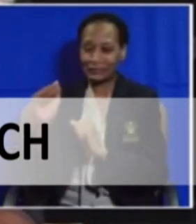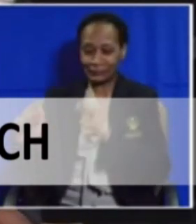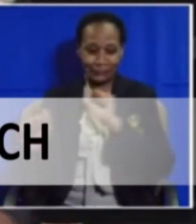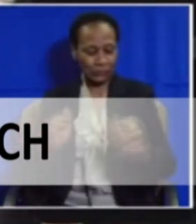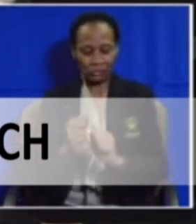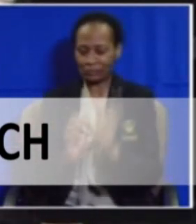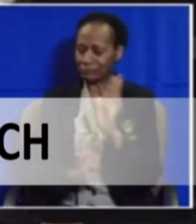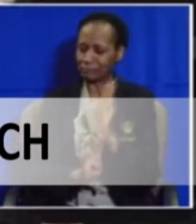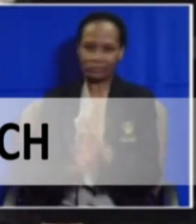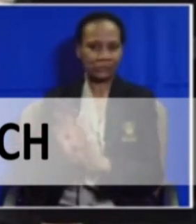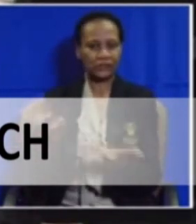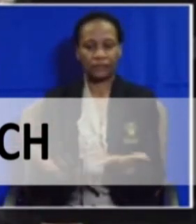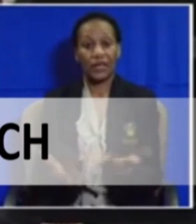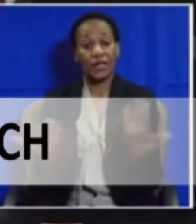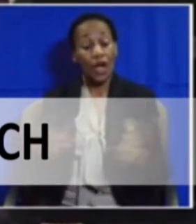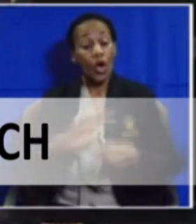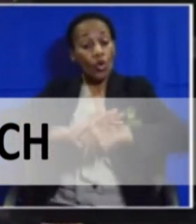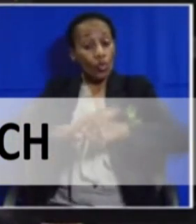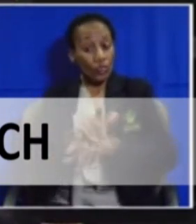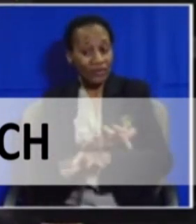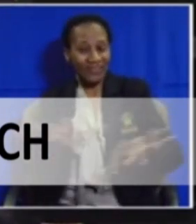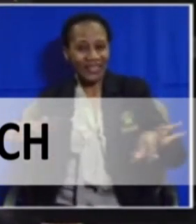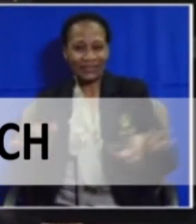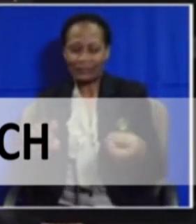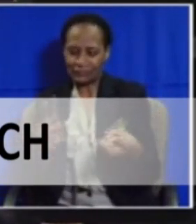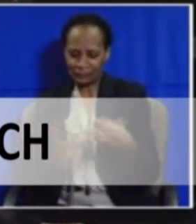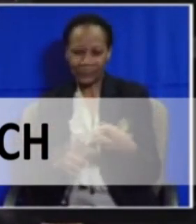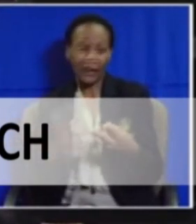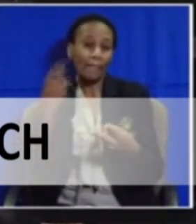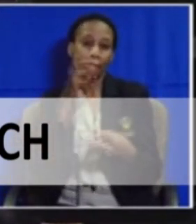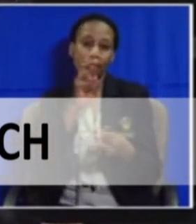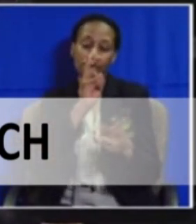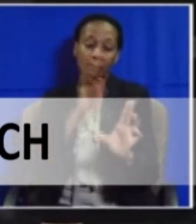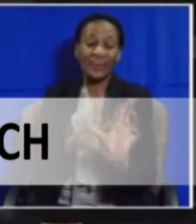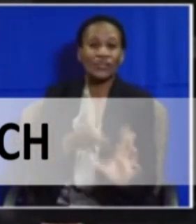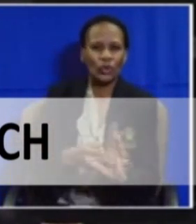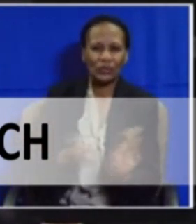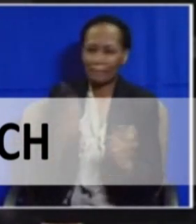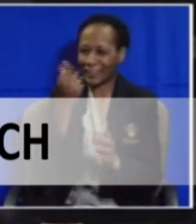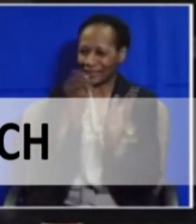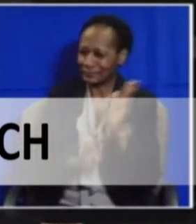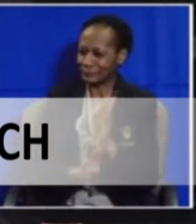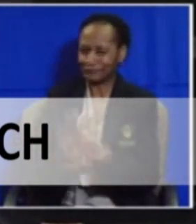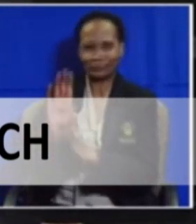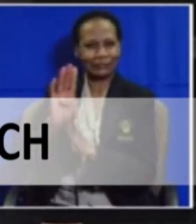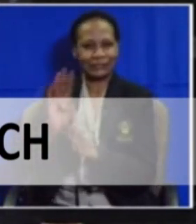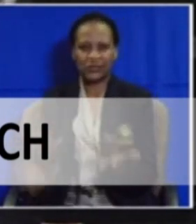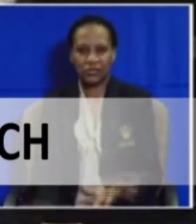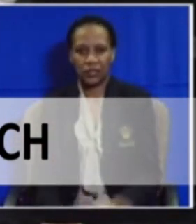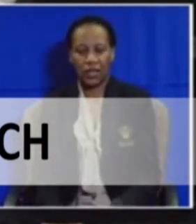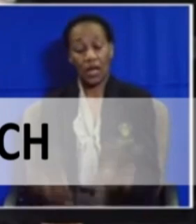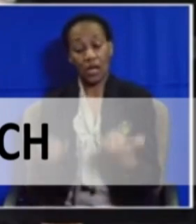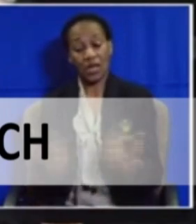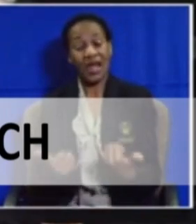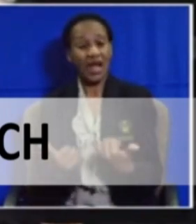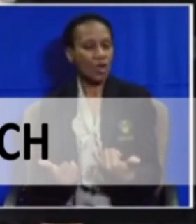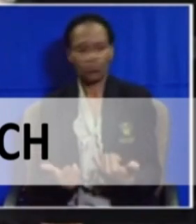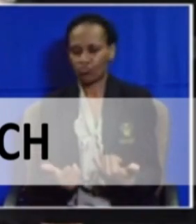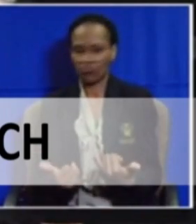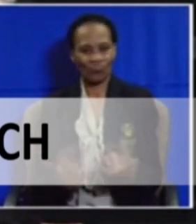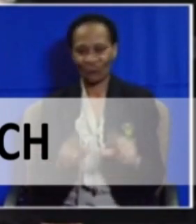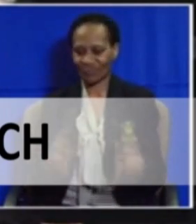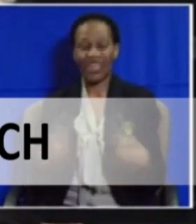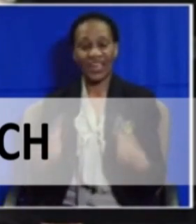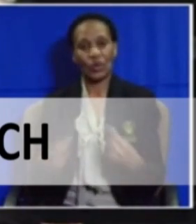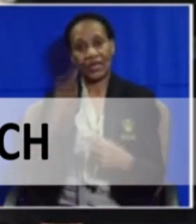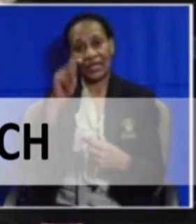of COVID-19 and increased fuel prices. Now is not the time to increase